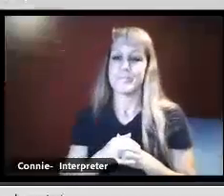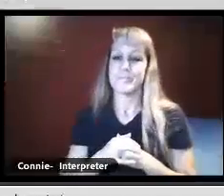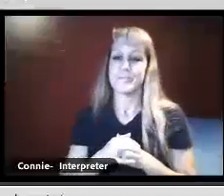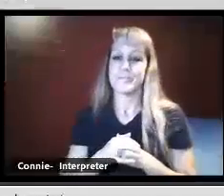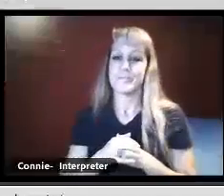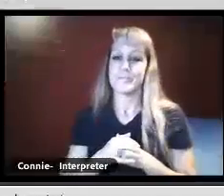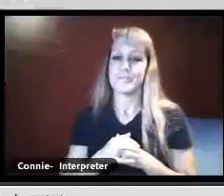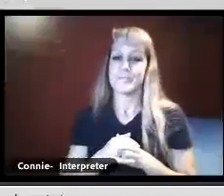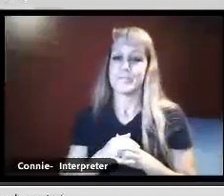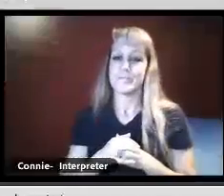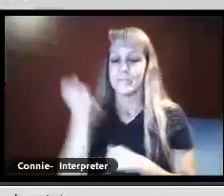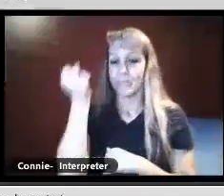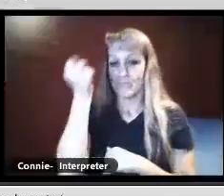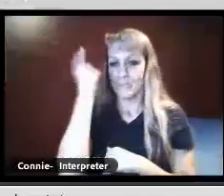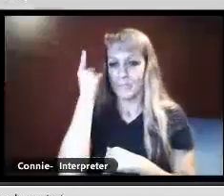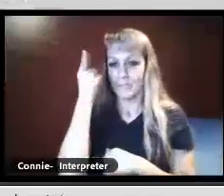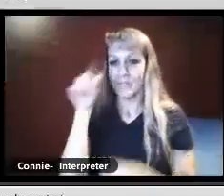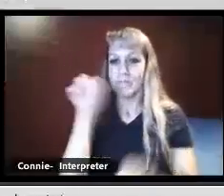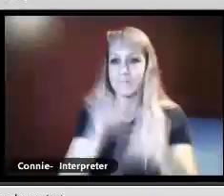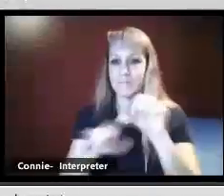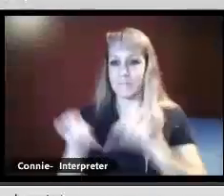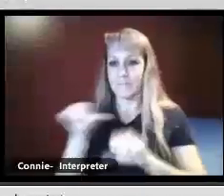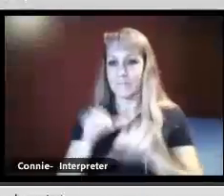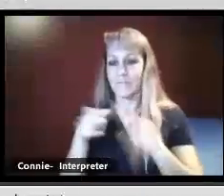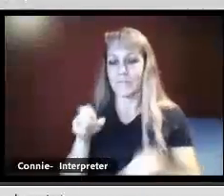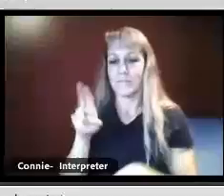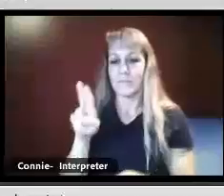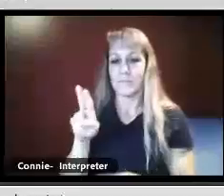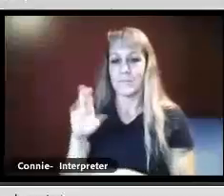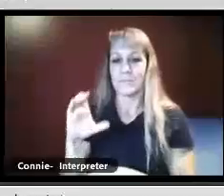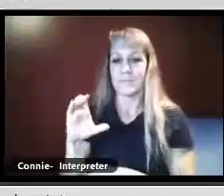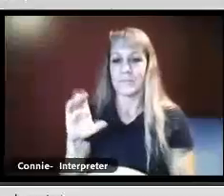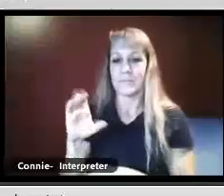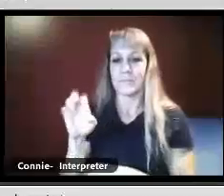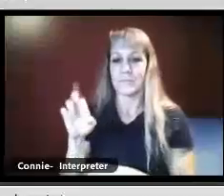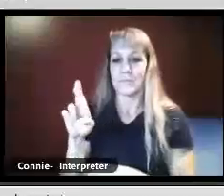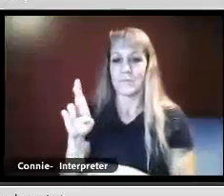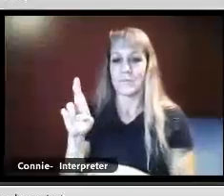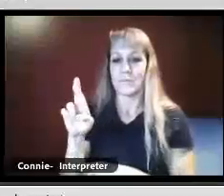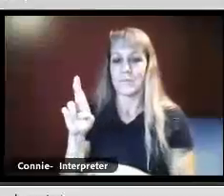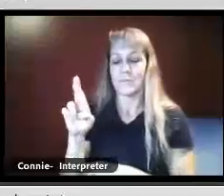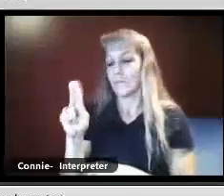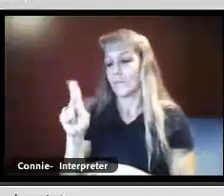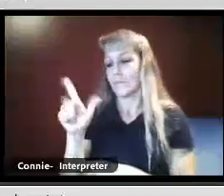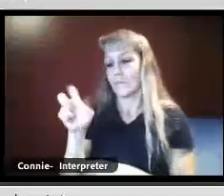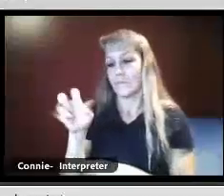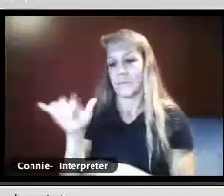is called Understanding Science. It comes from UC Berkeley, so we can feel pretty good about that.